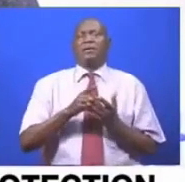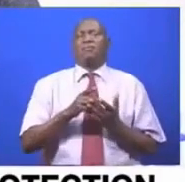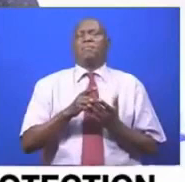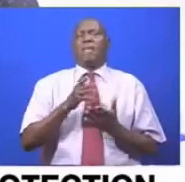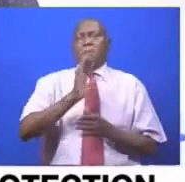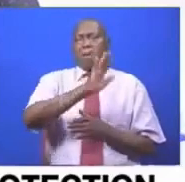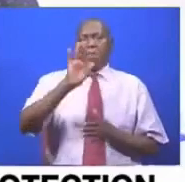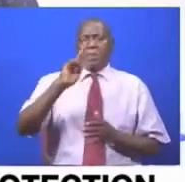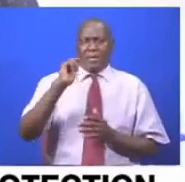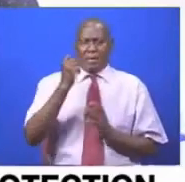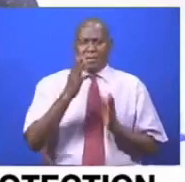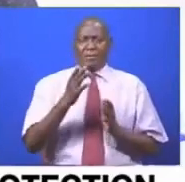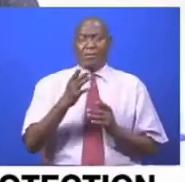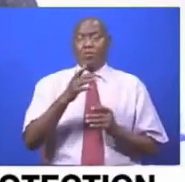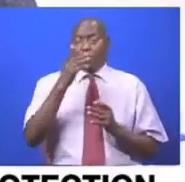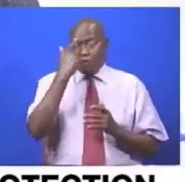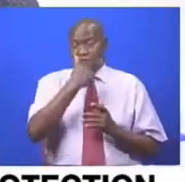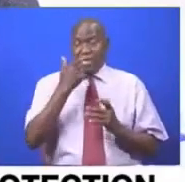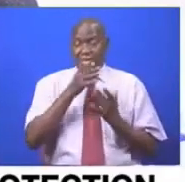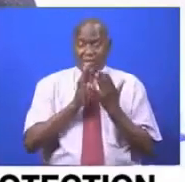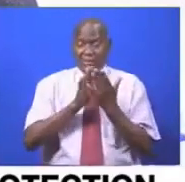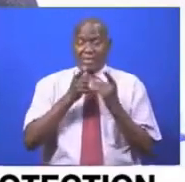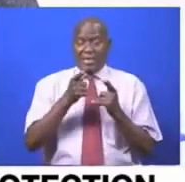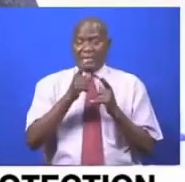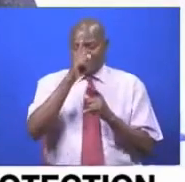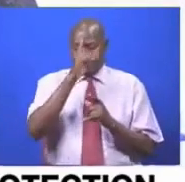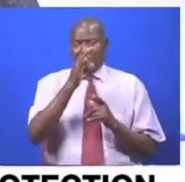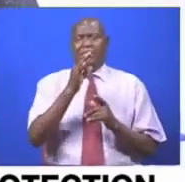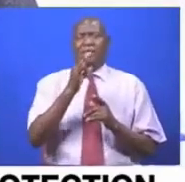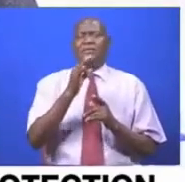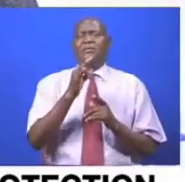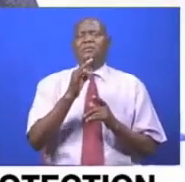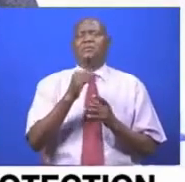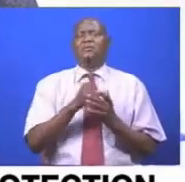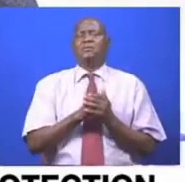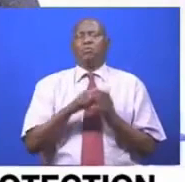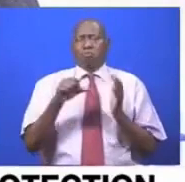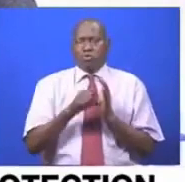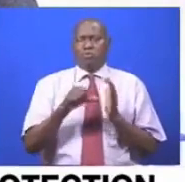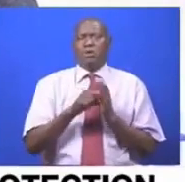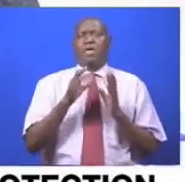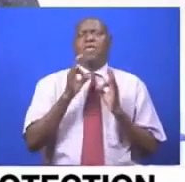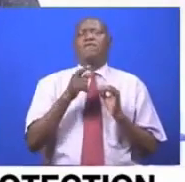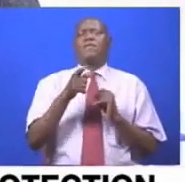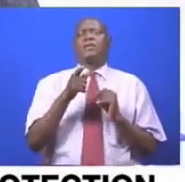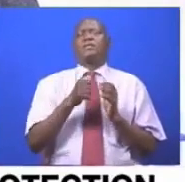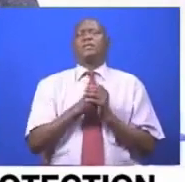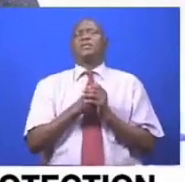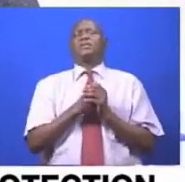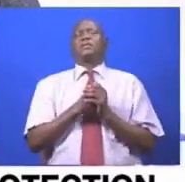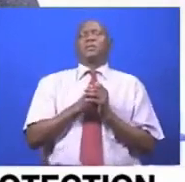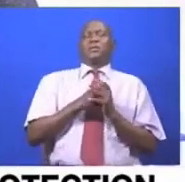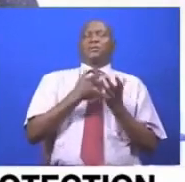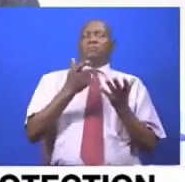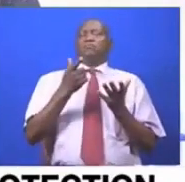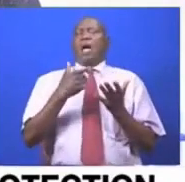we face a very serious danger should this commission not become independent as the law envisages it to